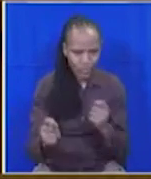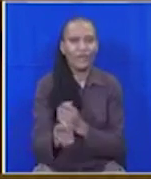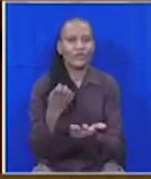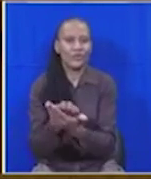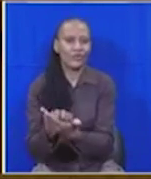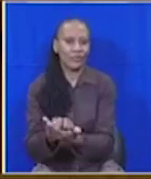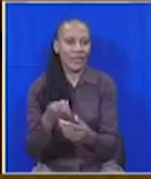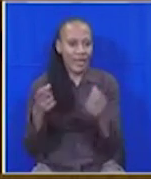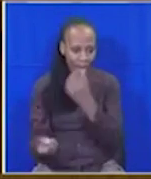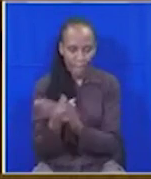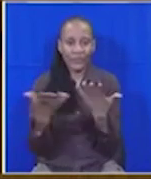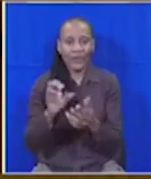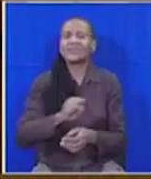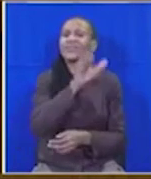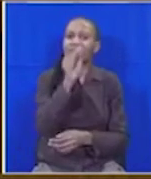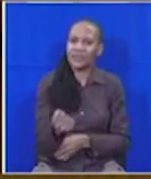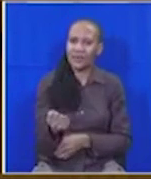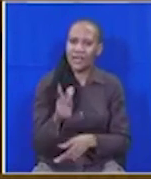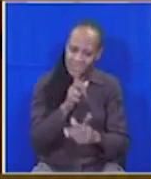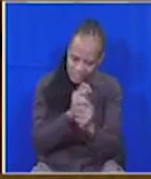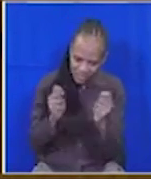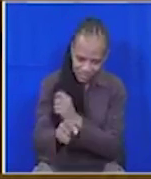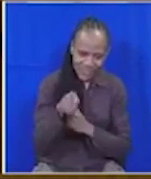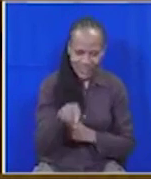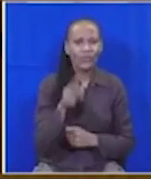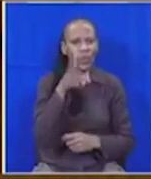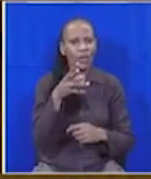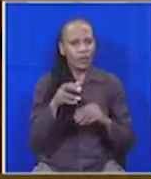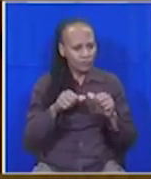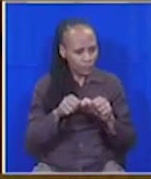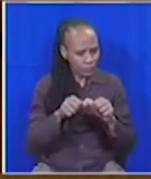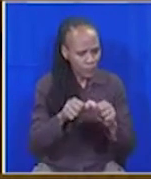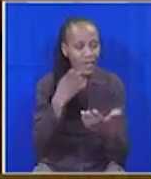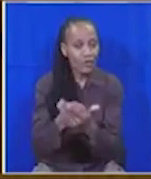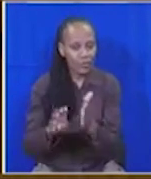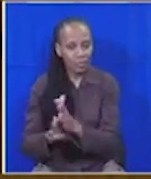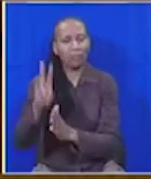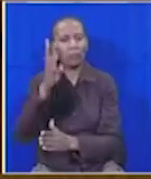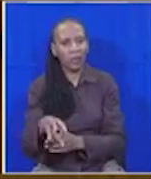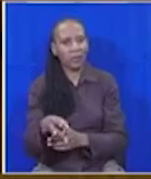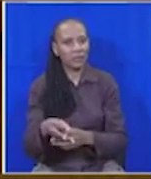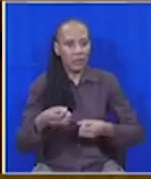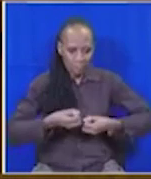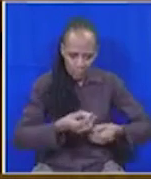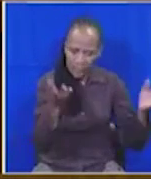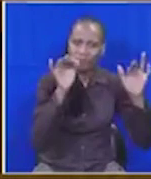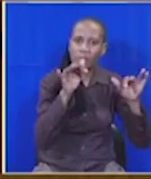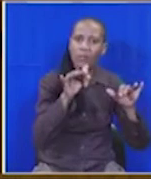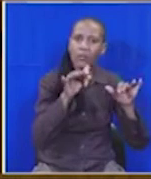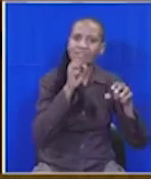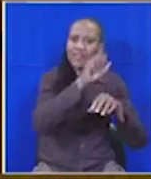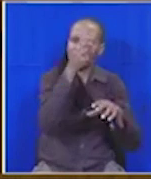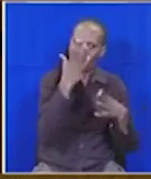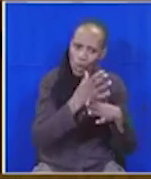country and society, transformation that will create sustainable economic growth and create decent work for all South